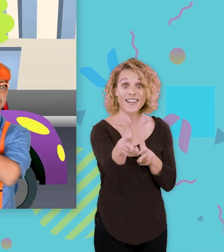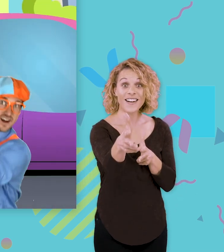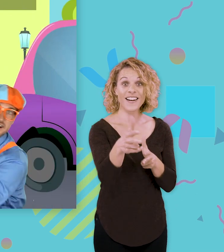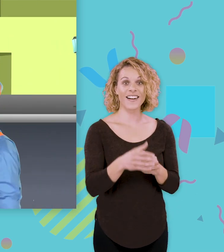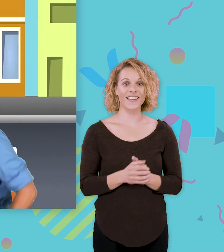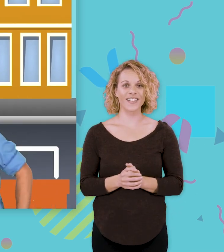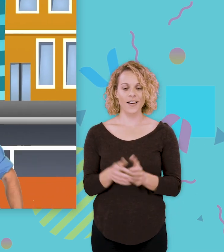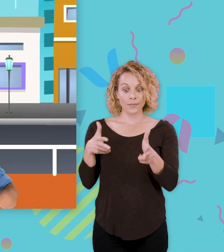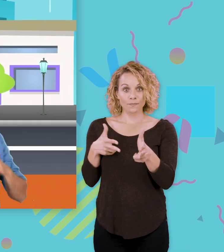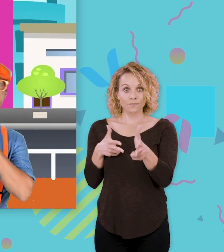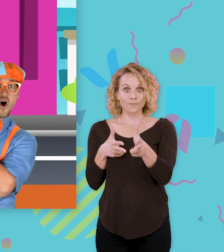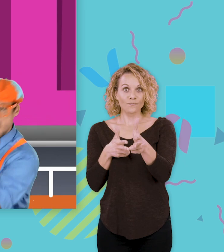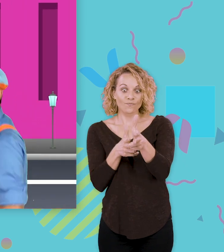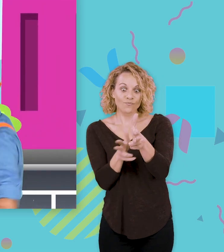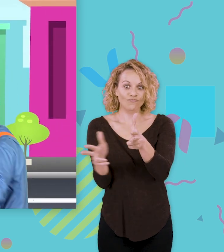Police cars,